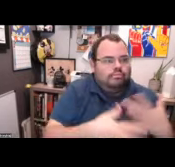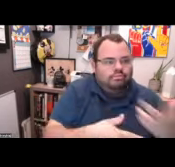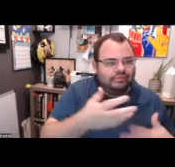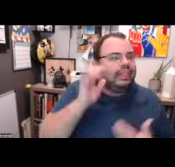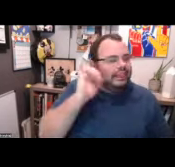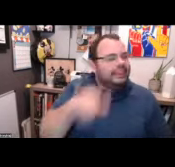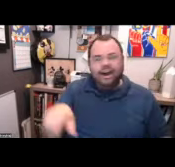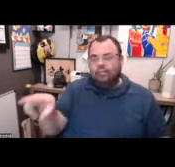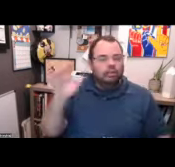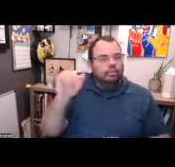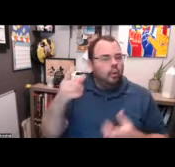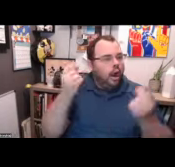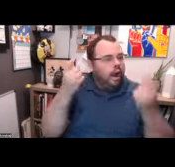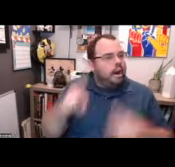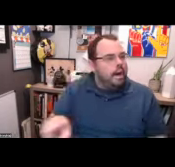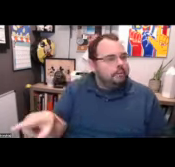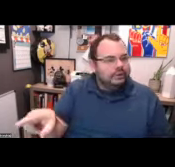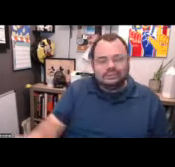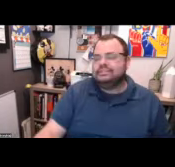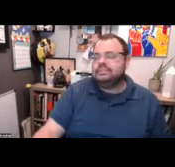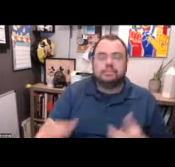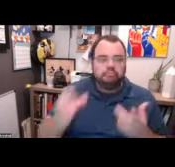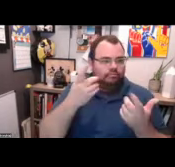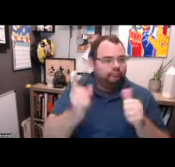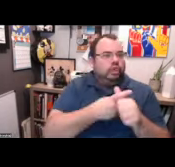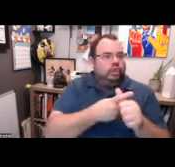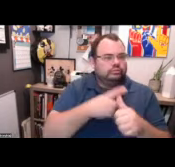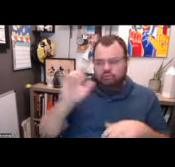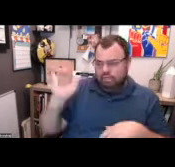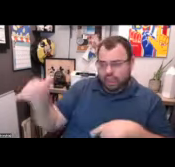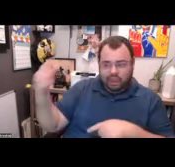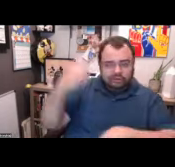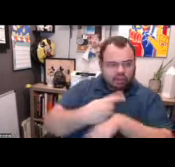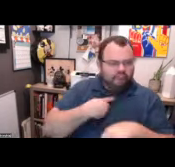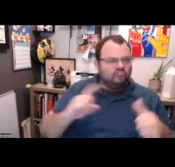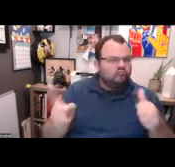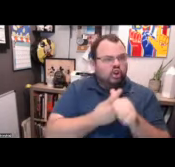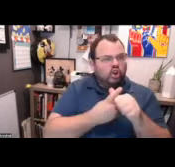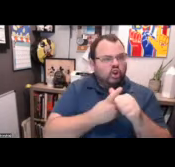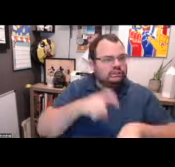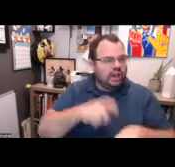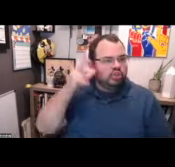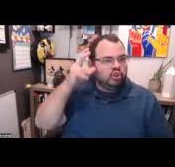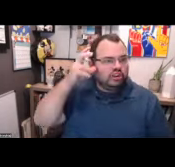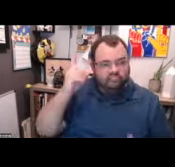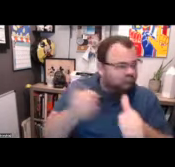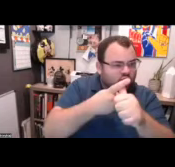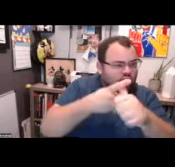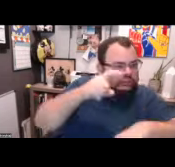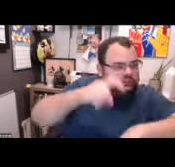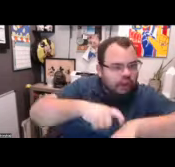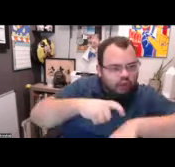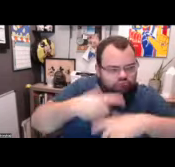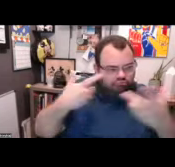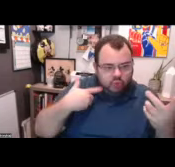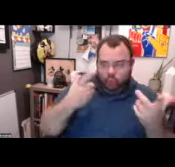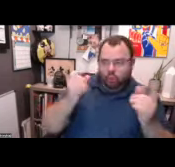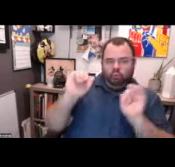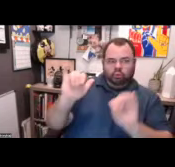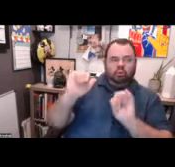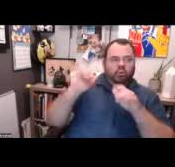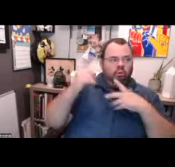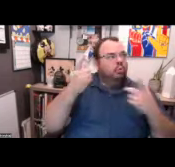know. I mean, so that's what was happening. It was my first exposure to sound. The very first day, the first